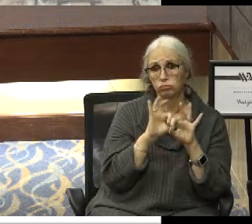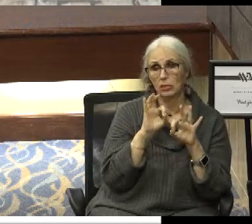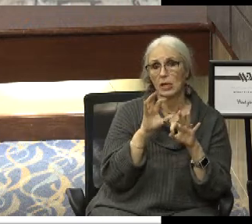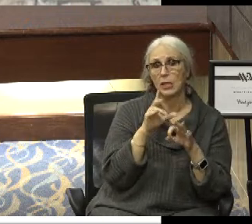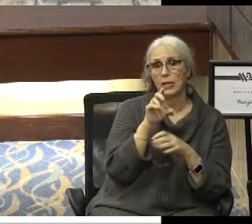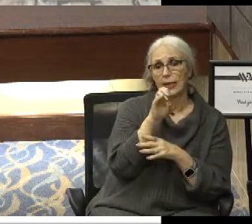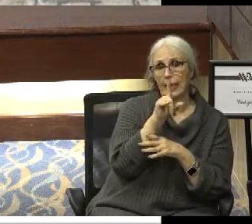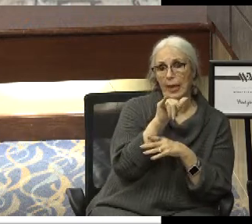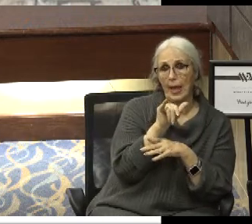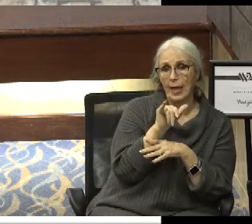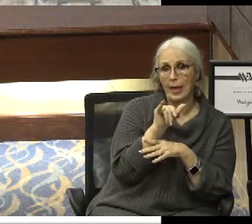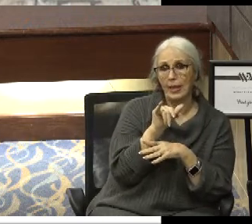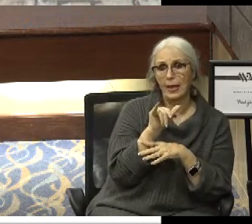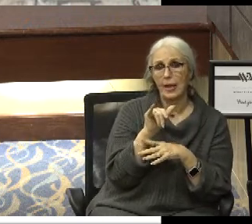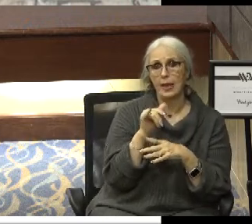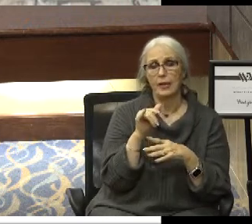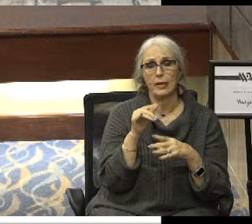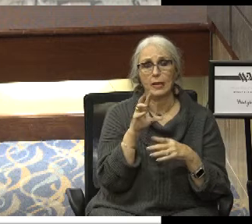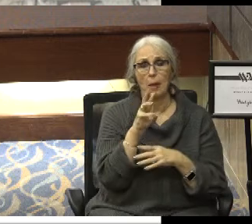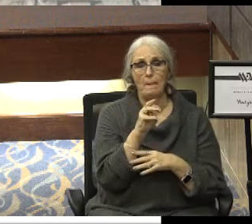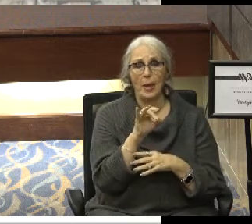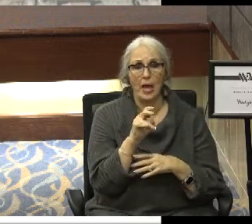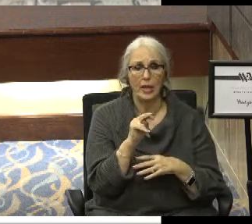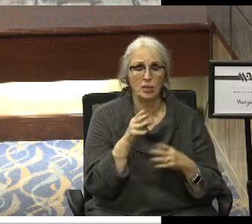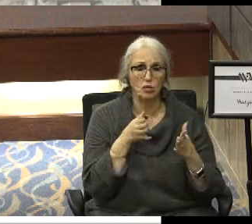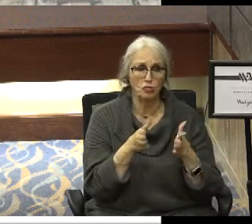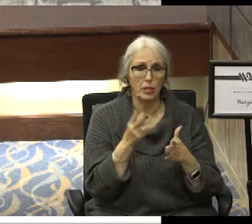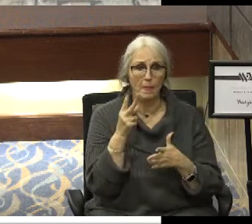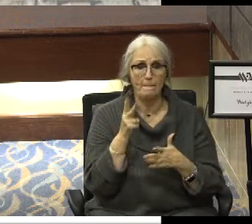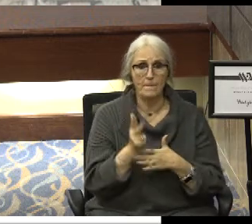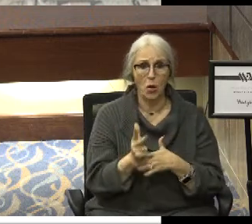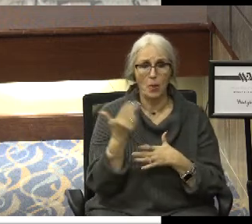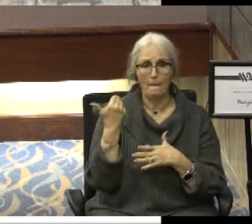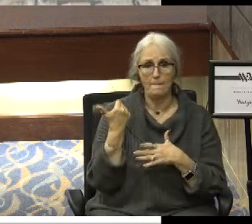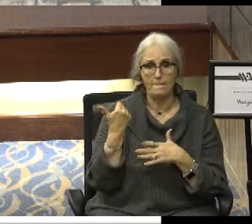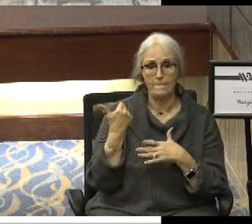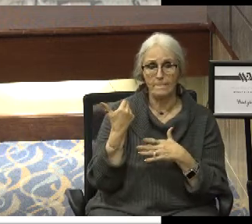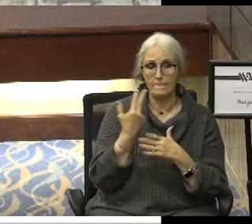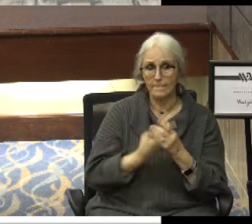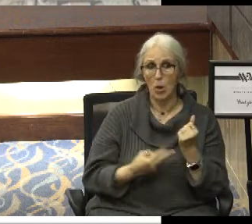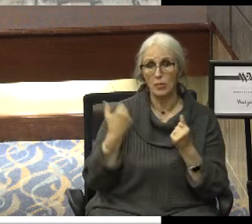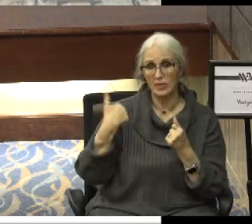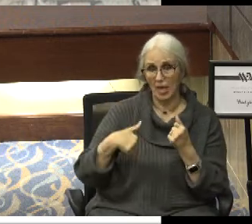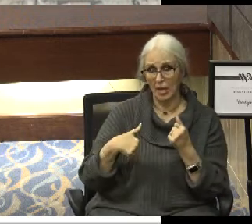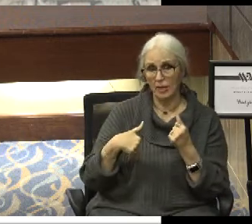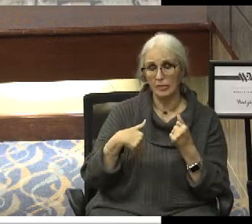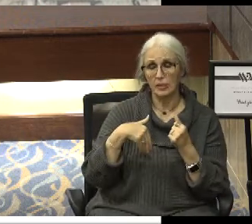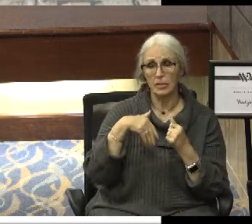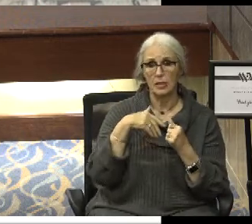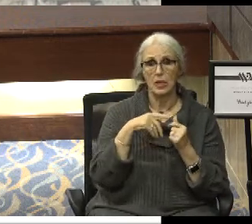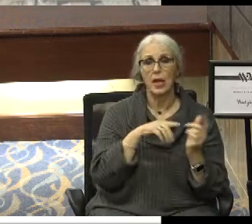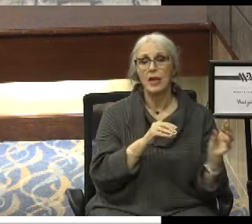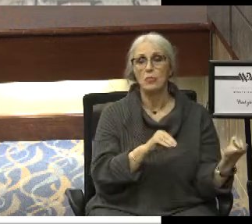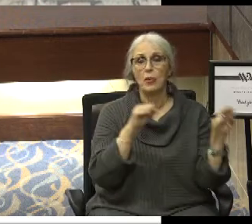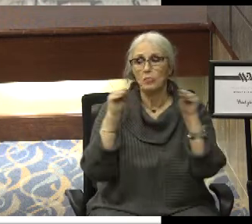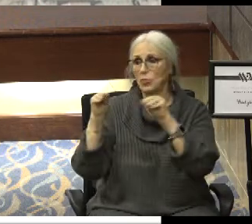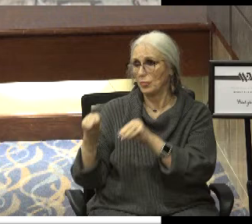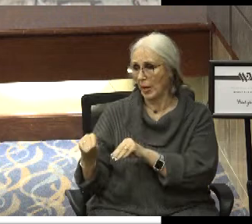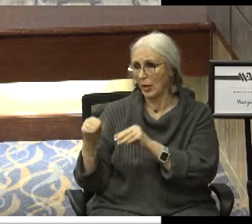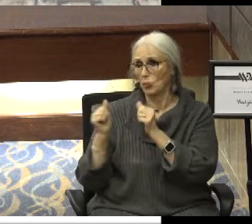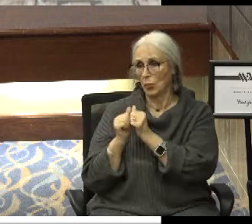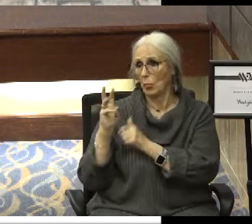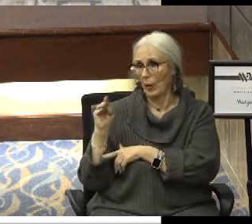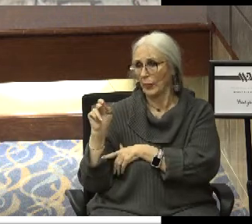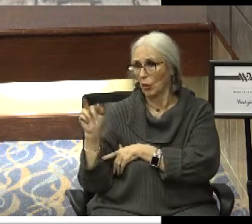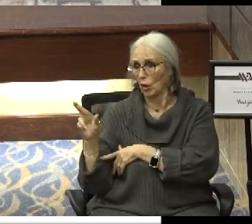and then bind the park on both sides with this street that takes you back over to Webster. So we now have a